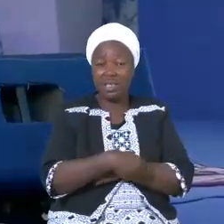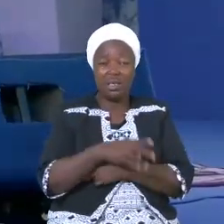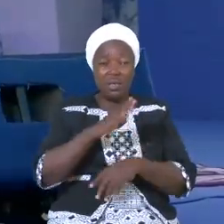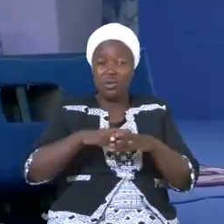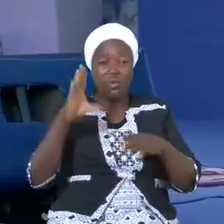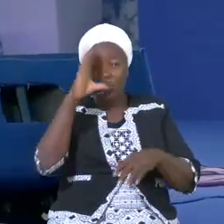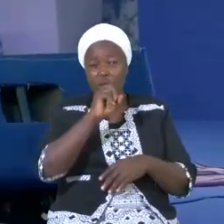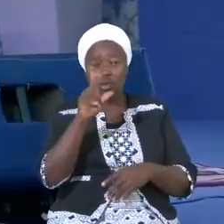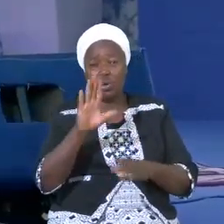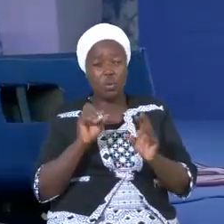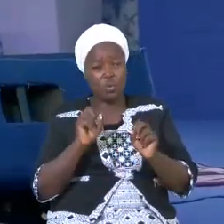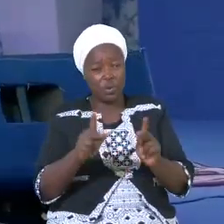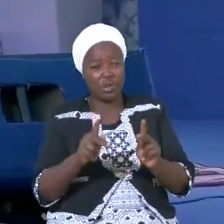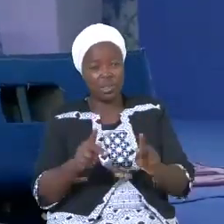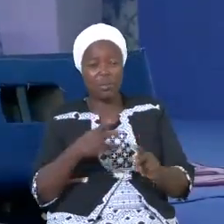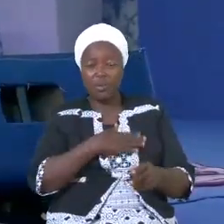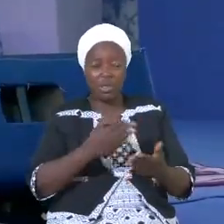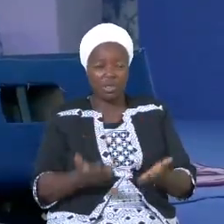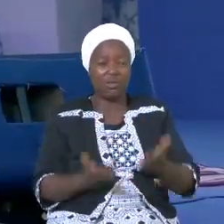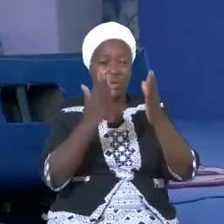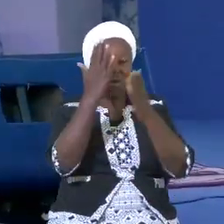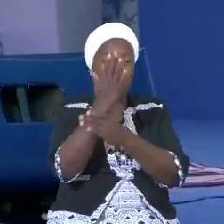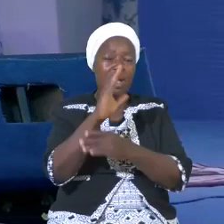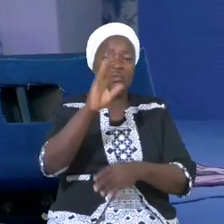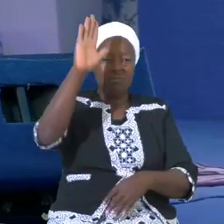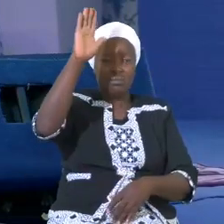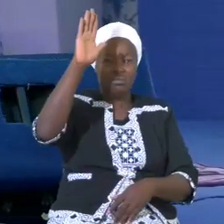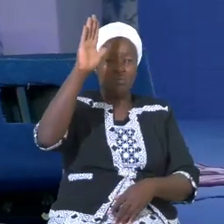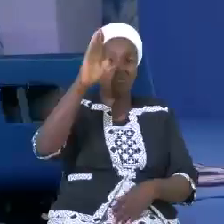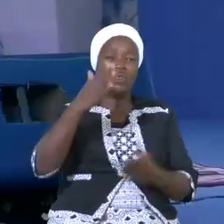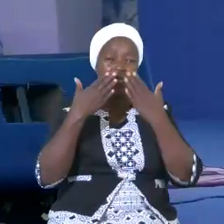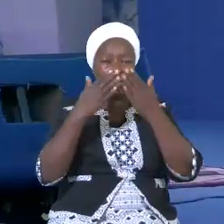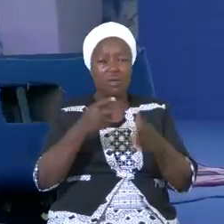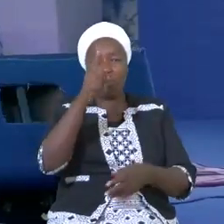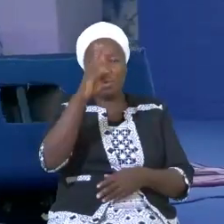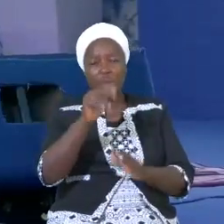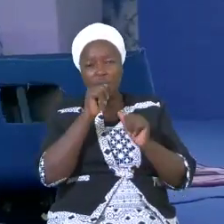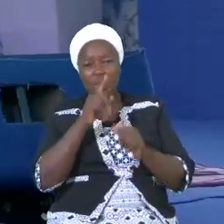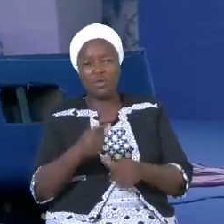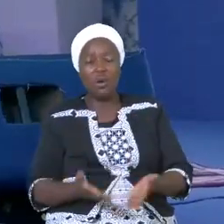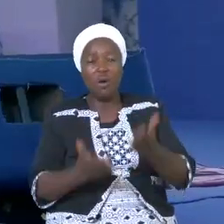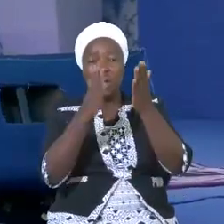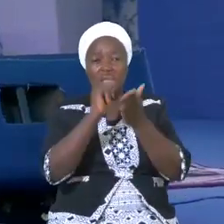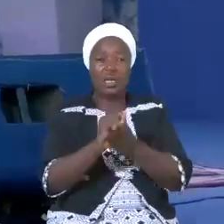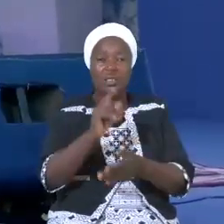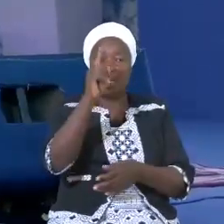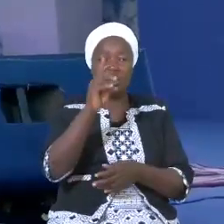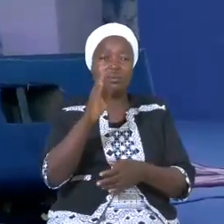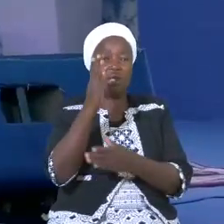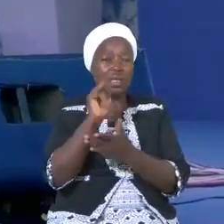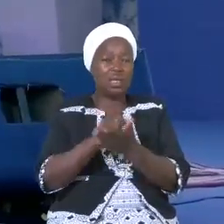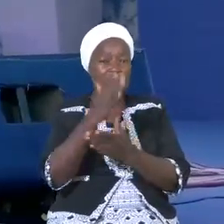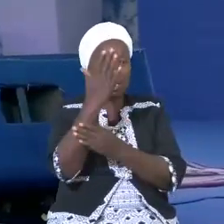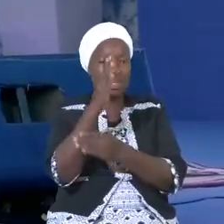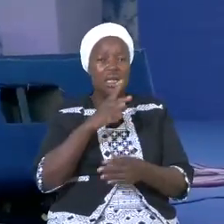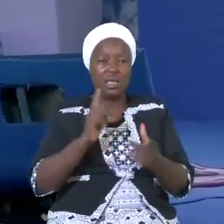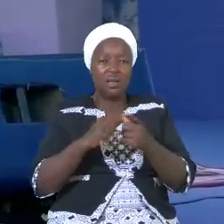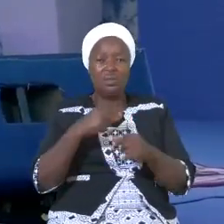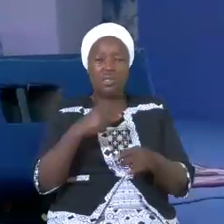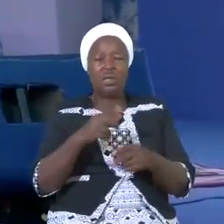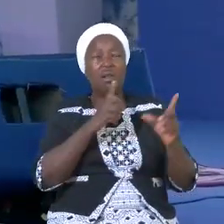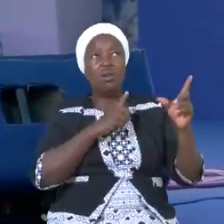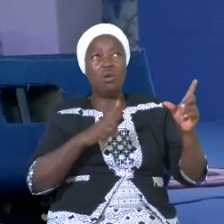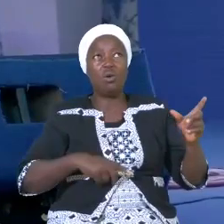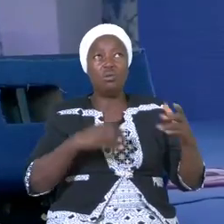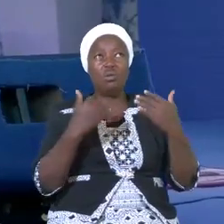there thank you god bless you rest of that and rest of the and you say lord tonight i am coming i'm coming